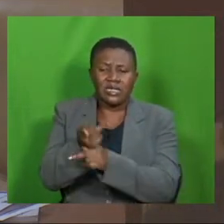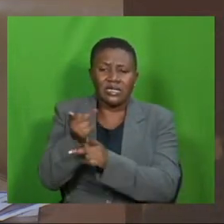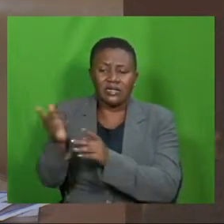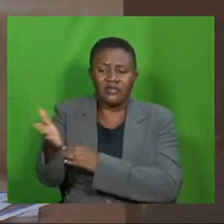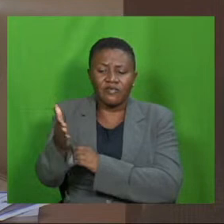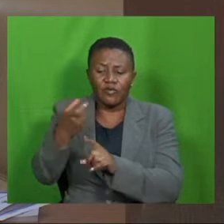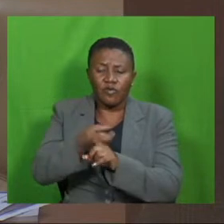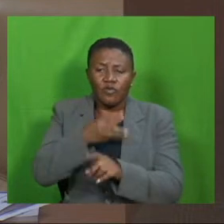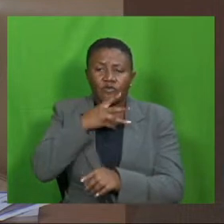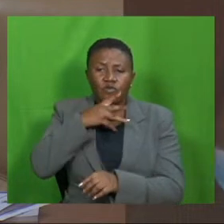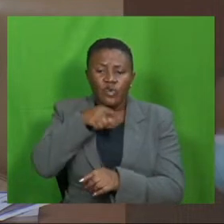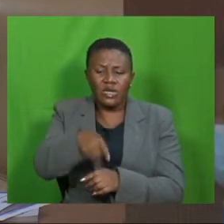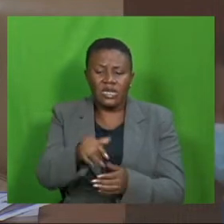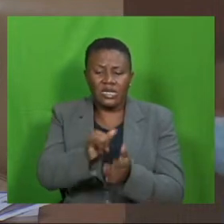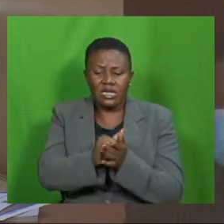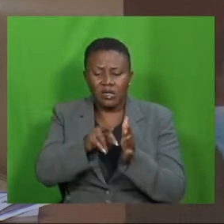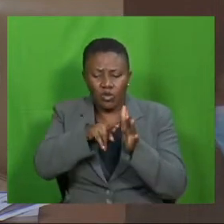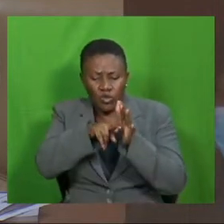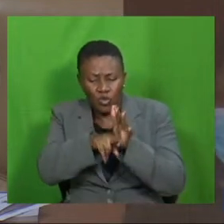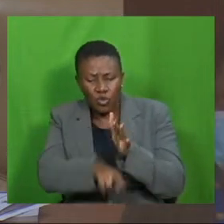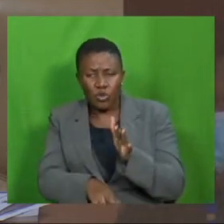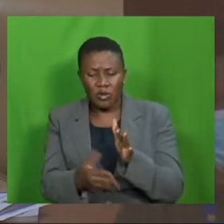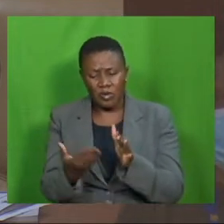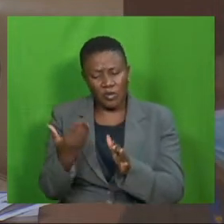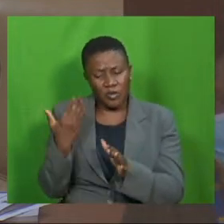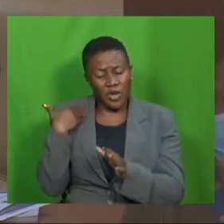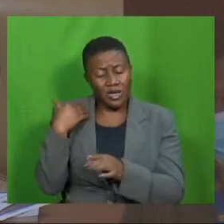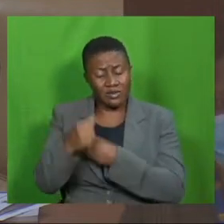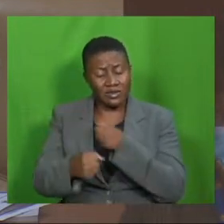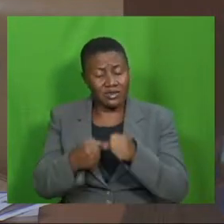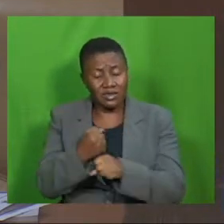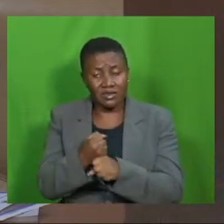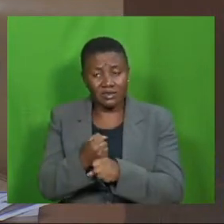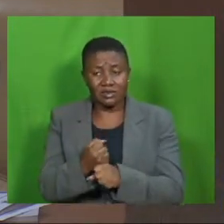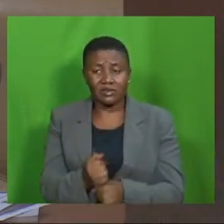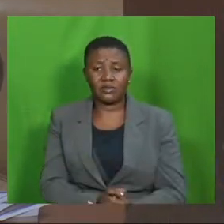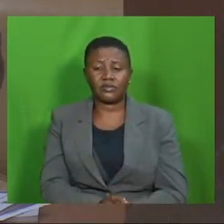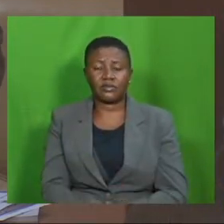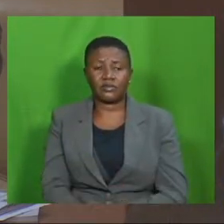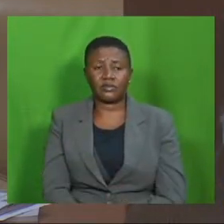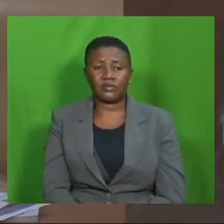seen rapid decline in the past decade. Thank you.